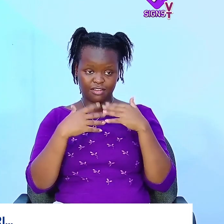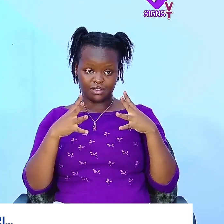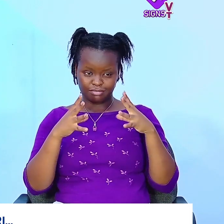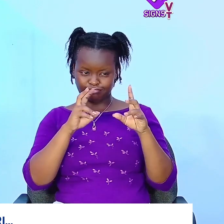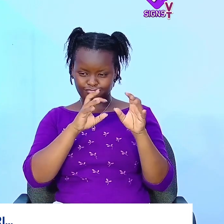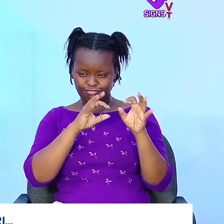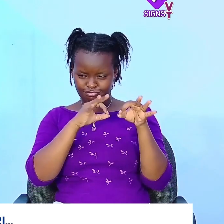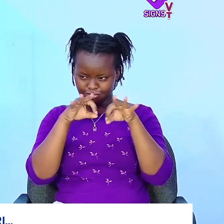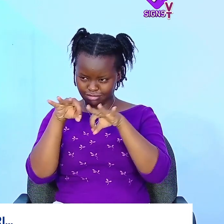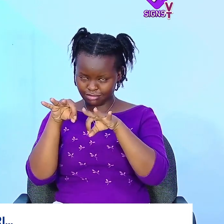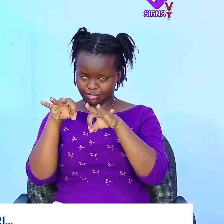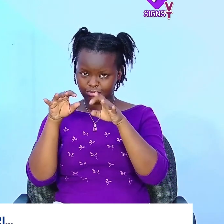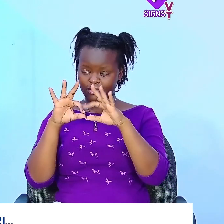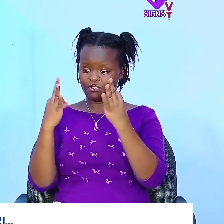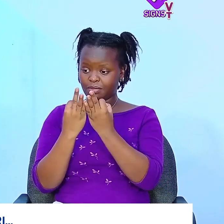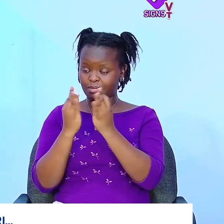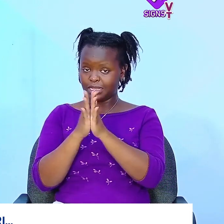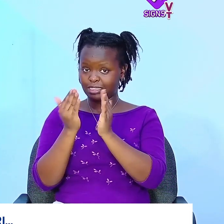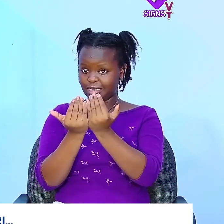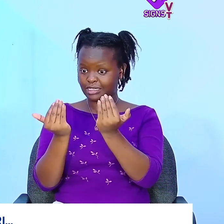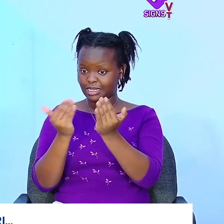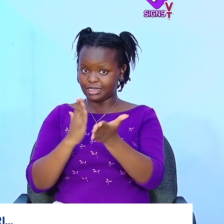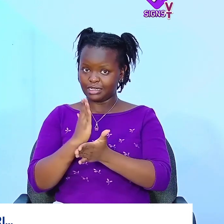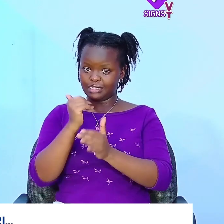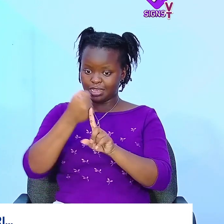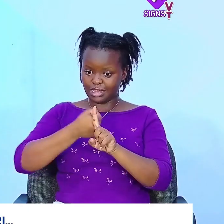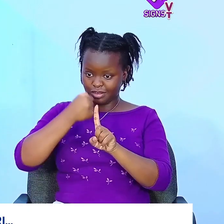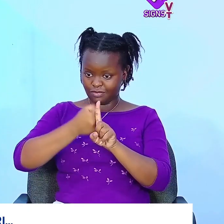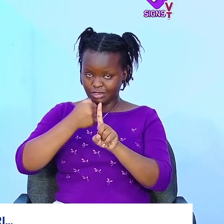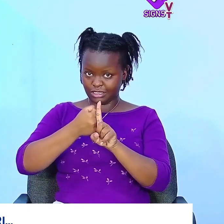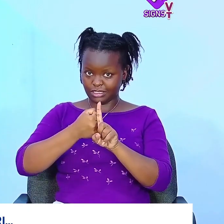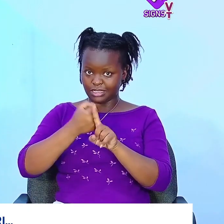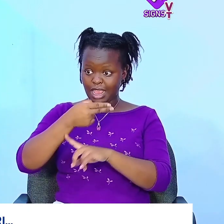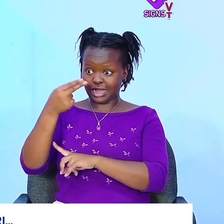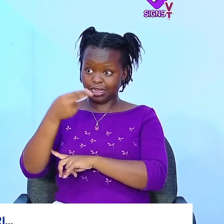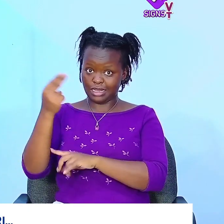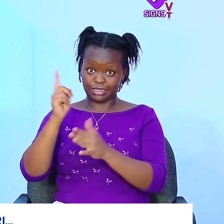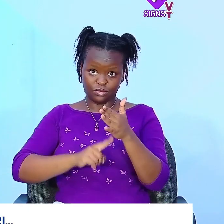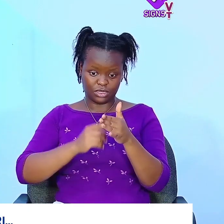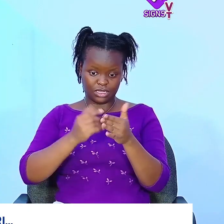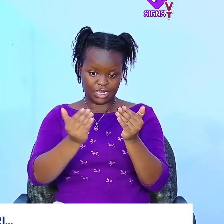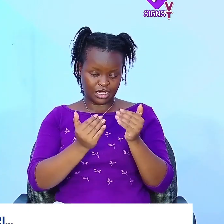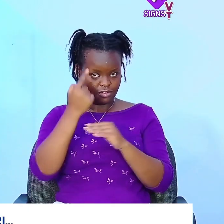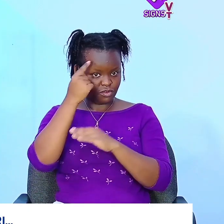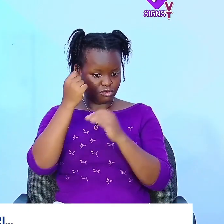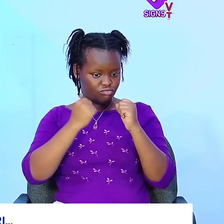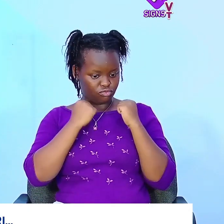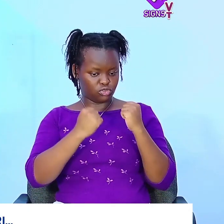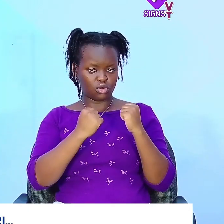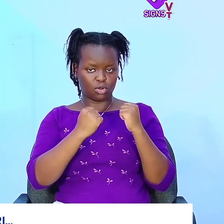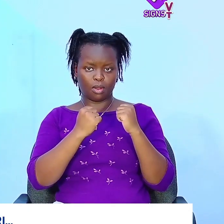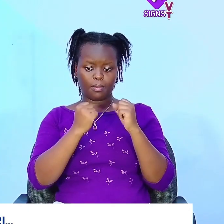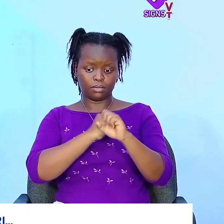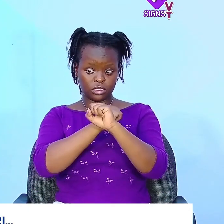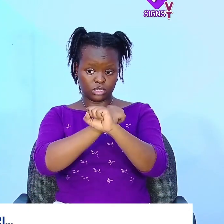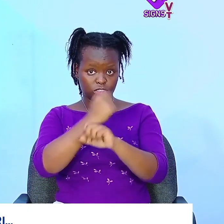nationwide, with families and child rights advocates highlighting the need for stronger protections